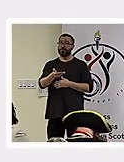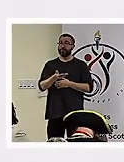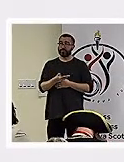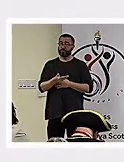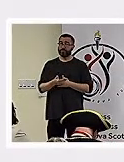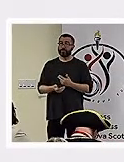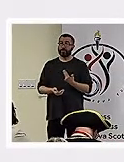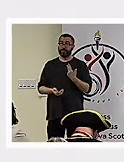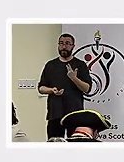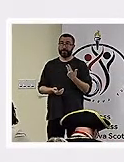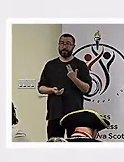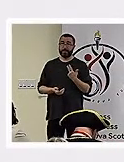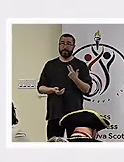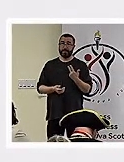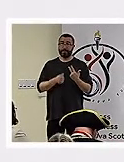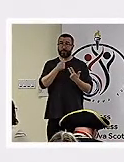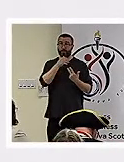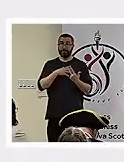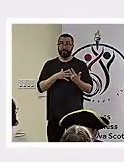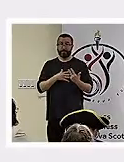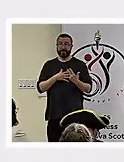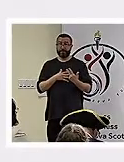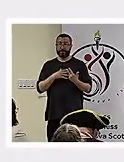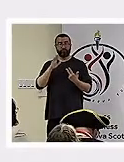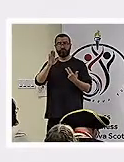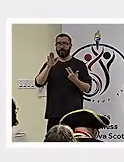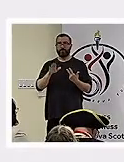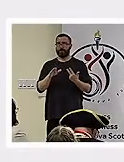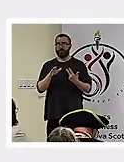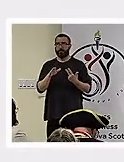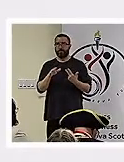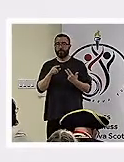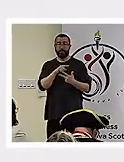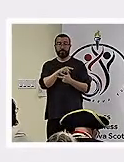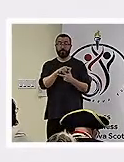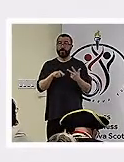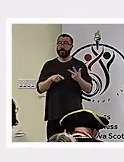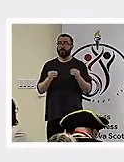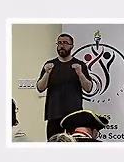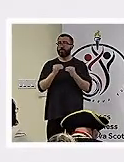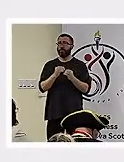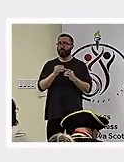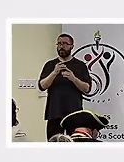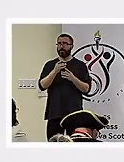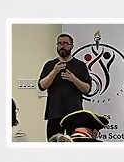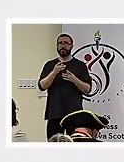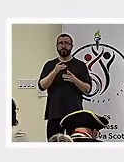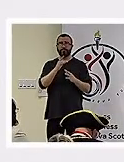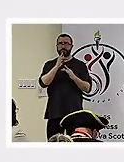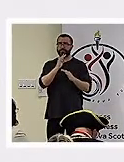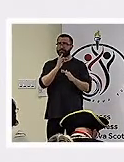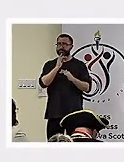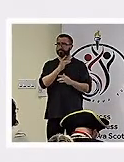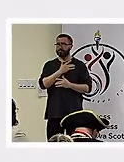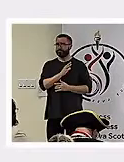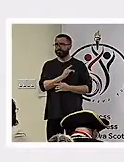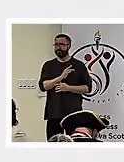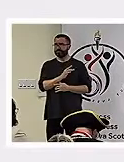3 incredible women who again can speak far more eloquently to the legacy of Mel